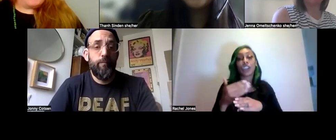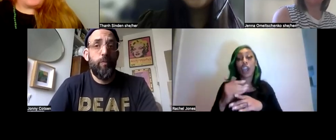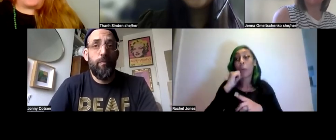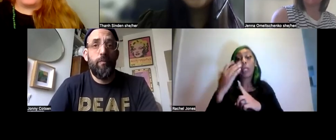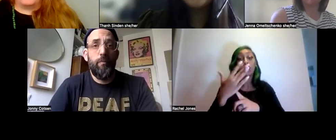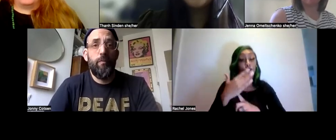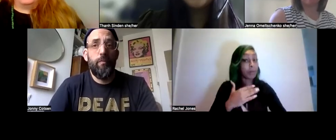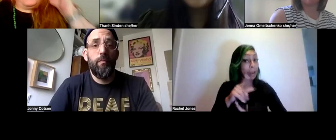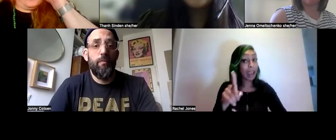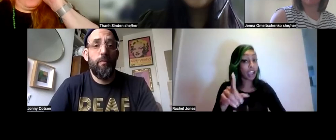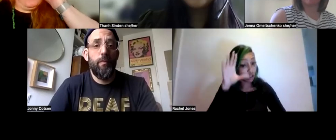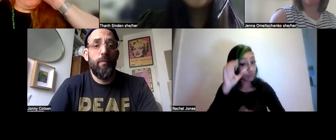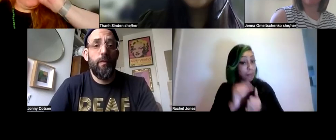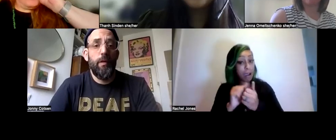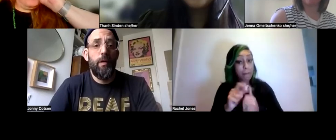just remembering that.